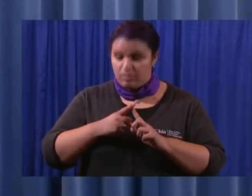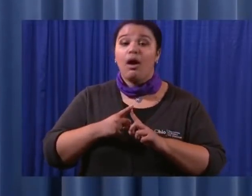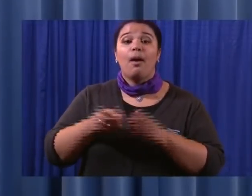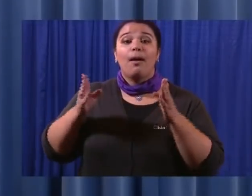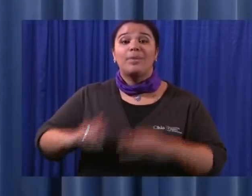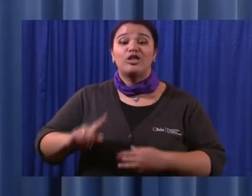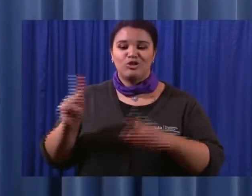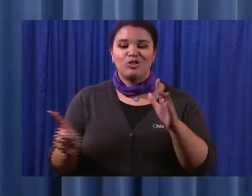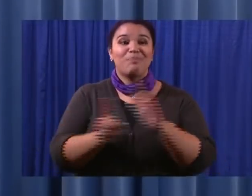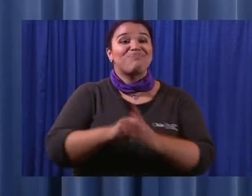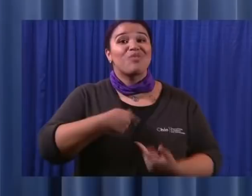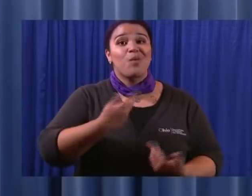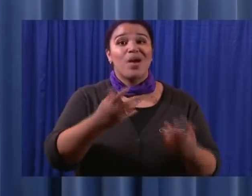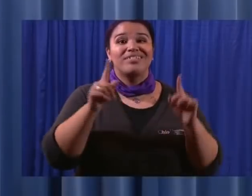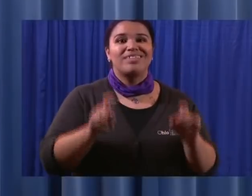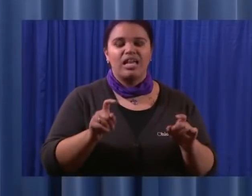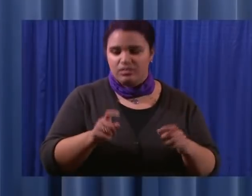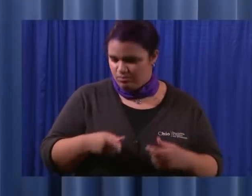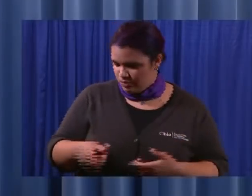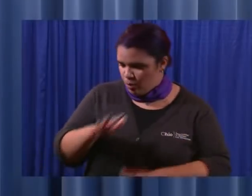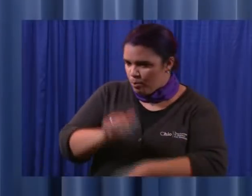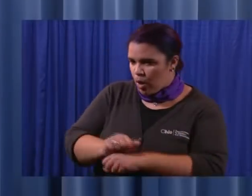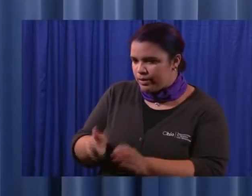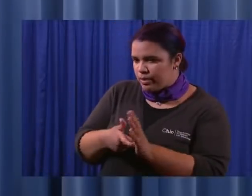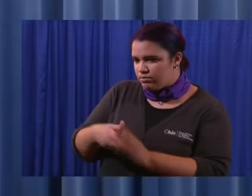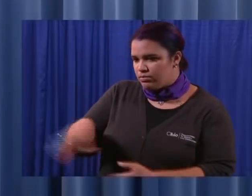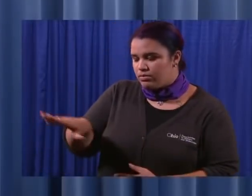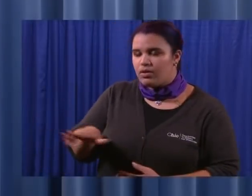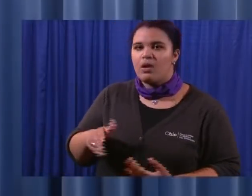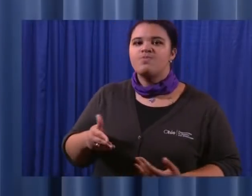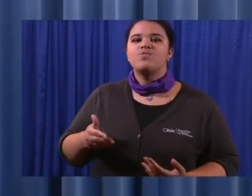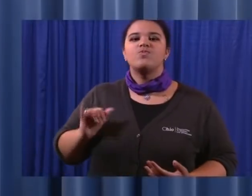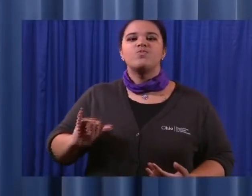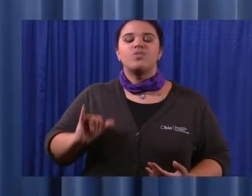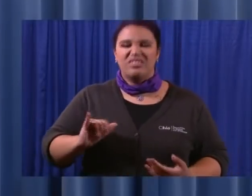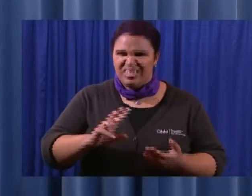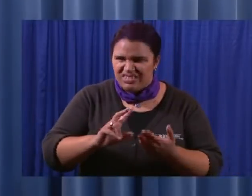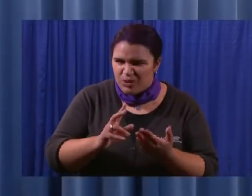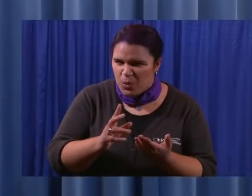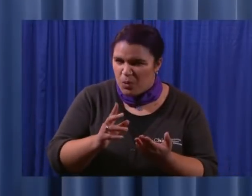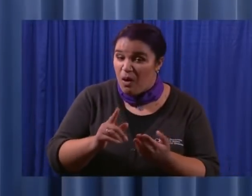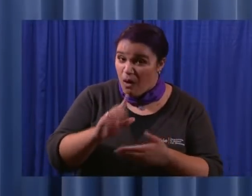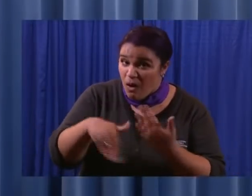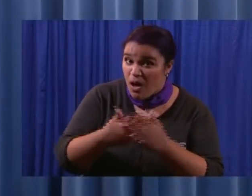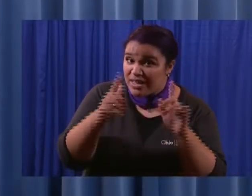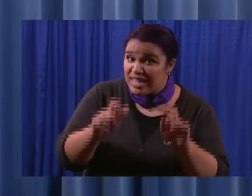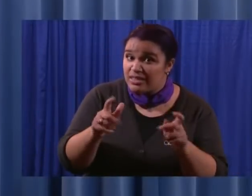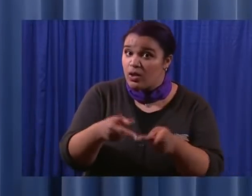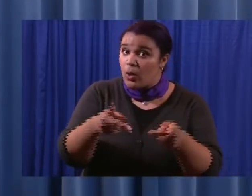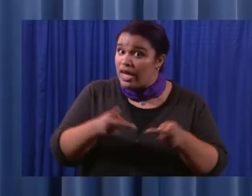tests to anyone? And what is the best way for an Ohioan to seek out and get a test?